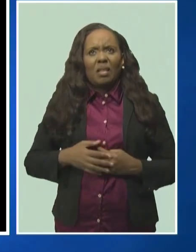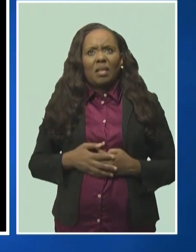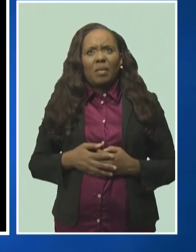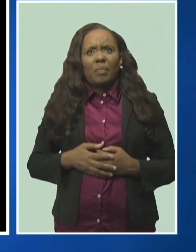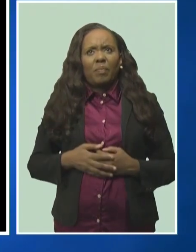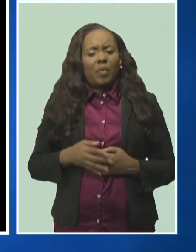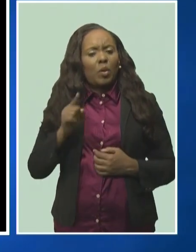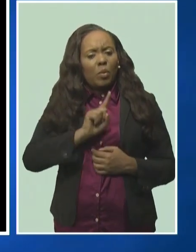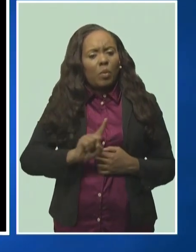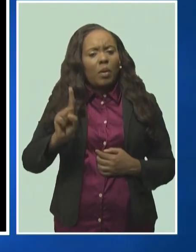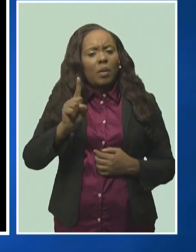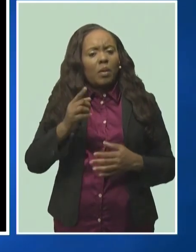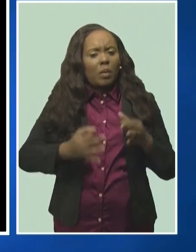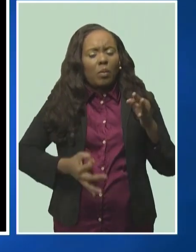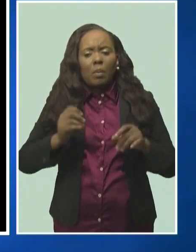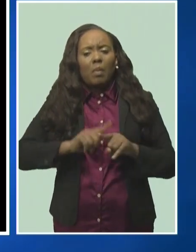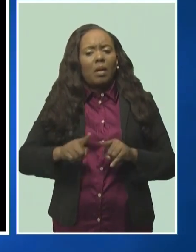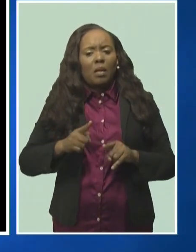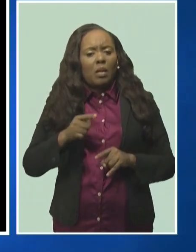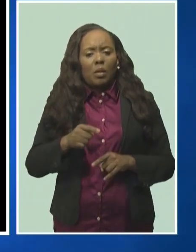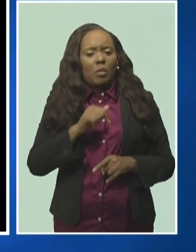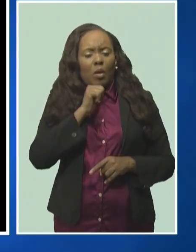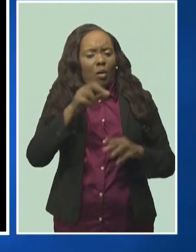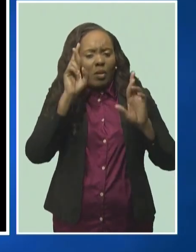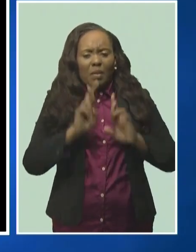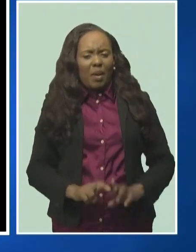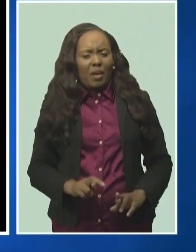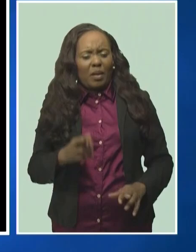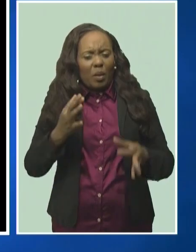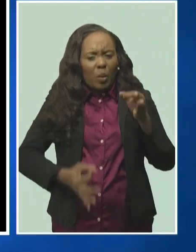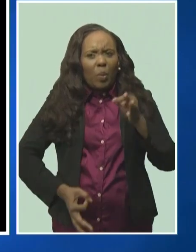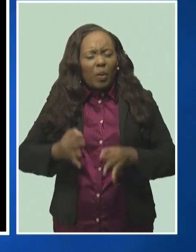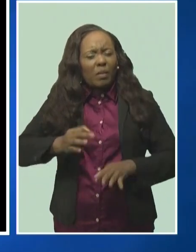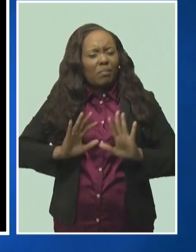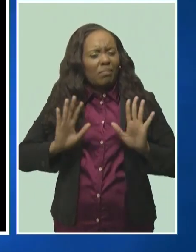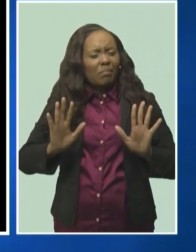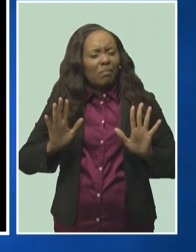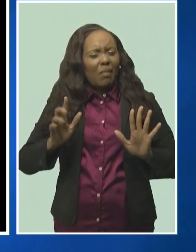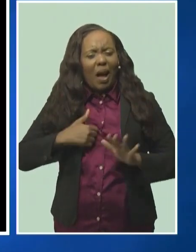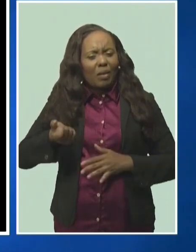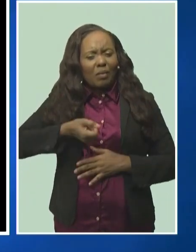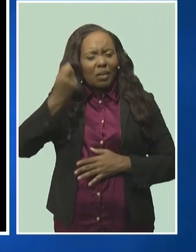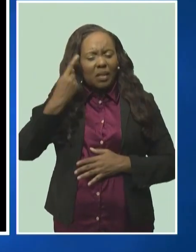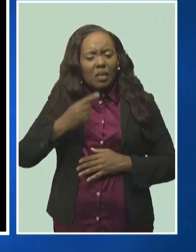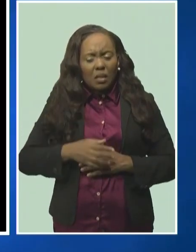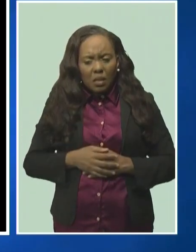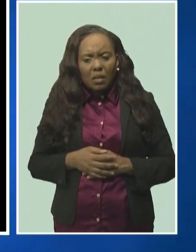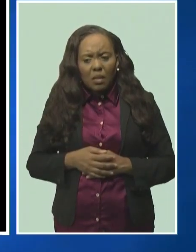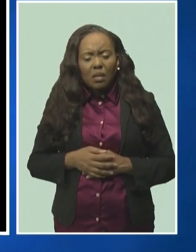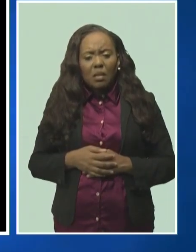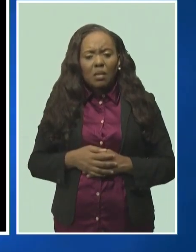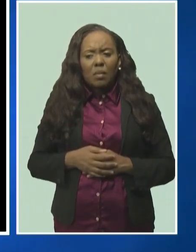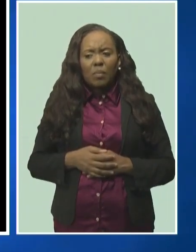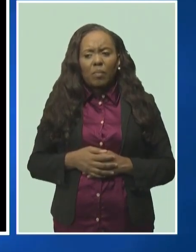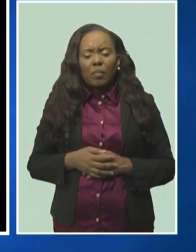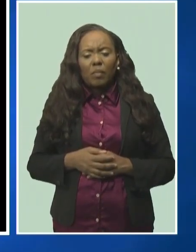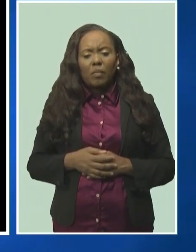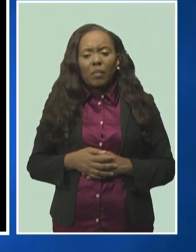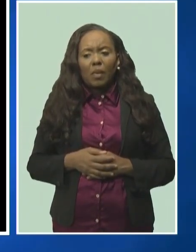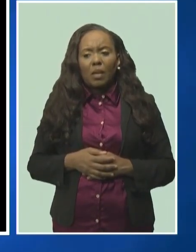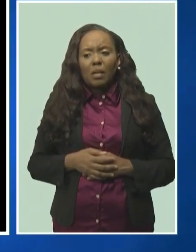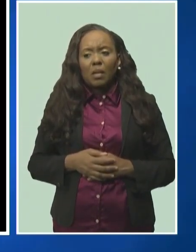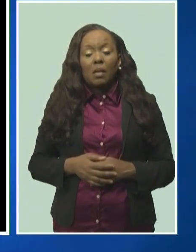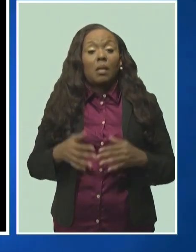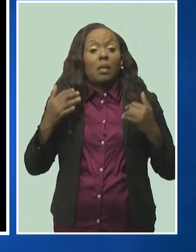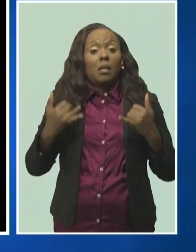then still say you don't respect the court. So we've moved to that stage of provisional measures now, asking the court